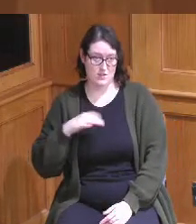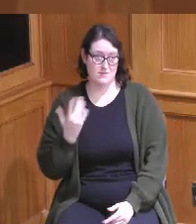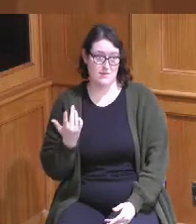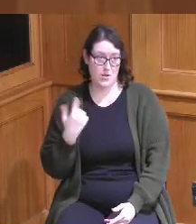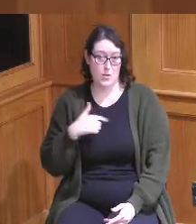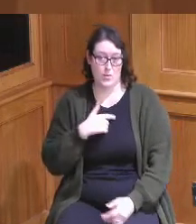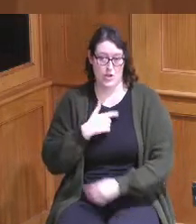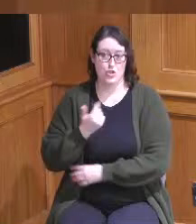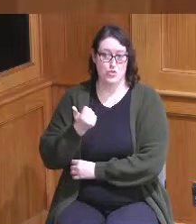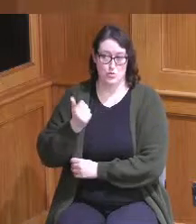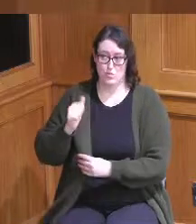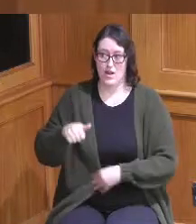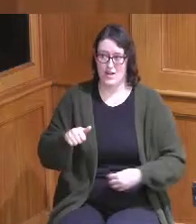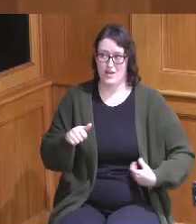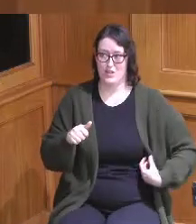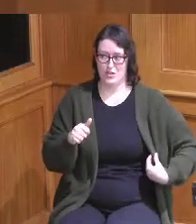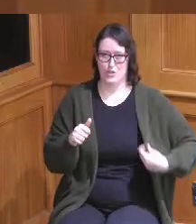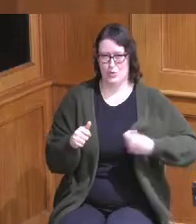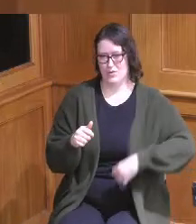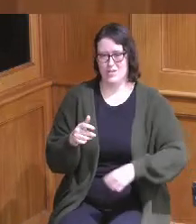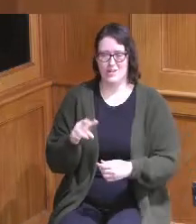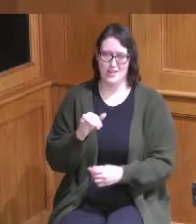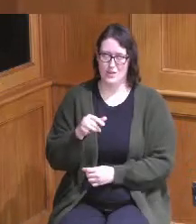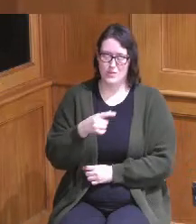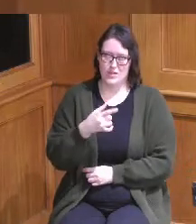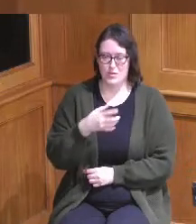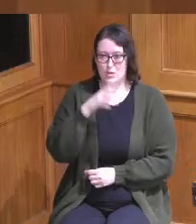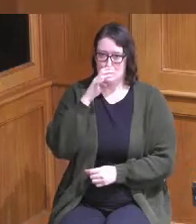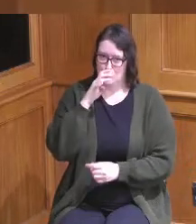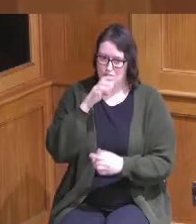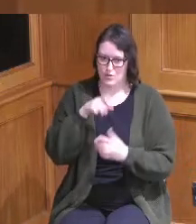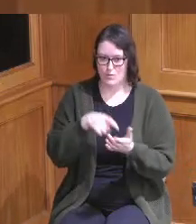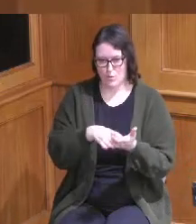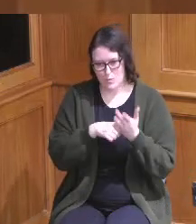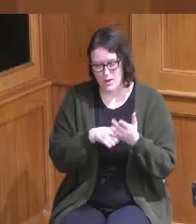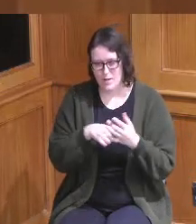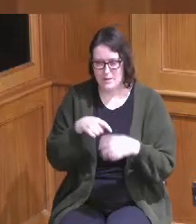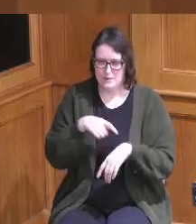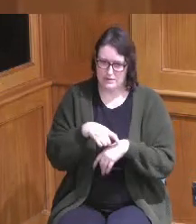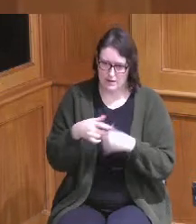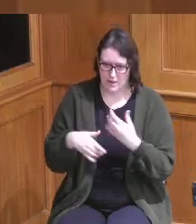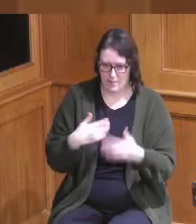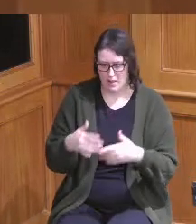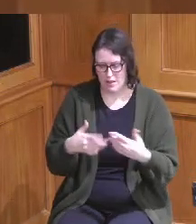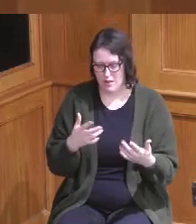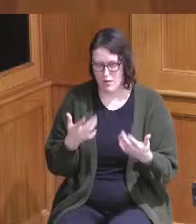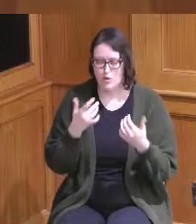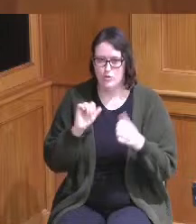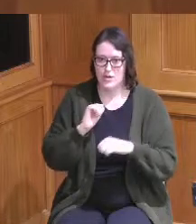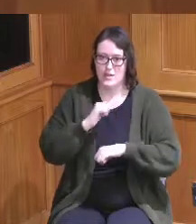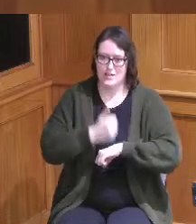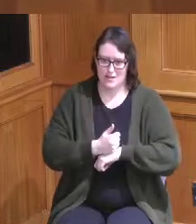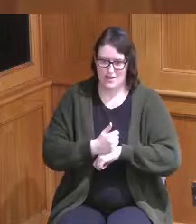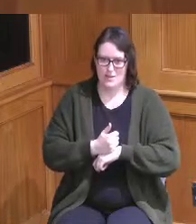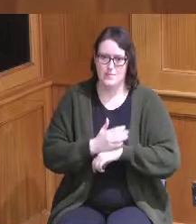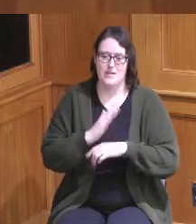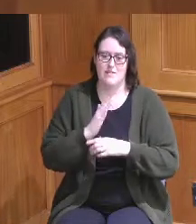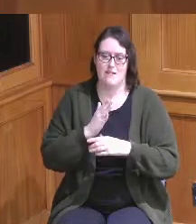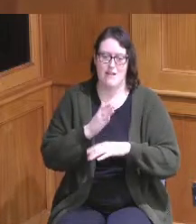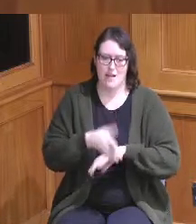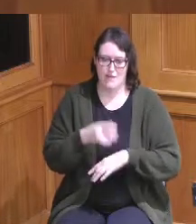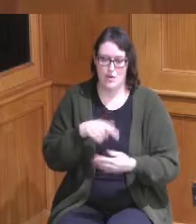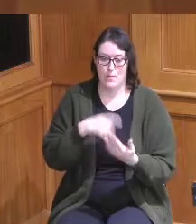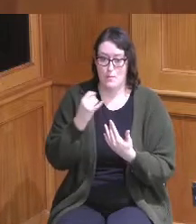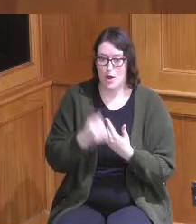are endeavoring, like you referred to, there's a lot of stringent requirements and timelines involved, but we are trying to set ourselves up to, once this project is